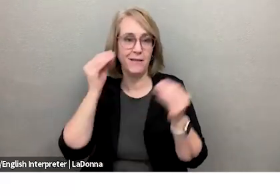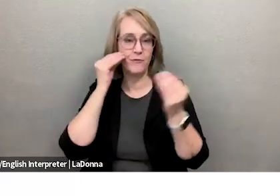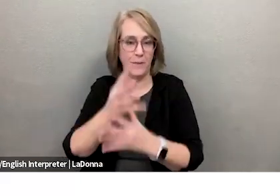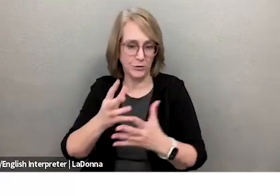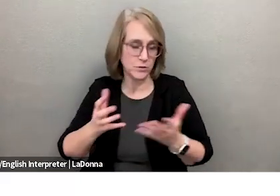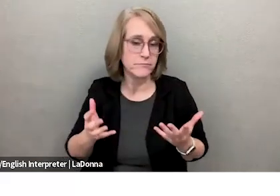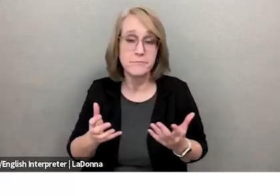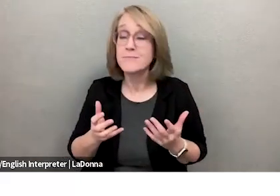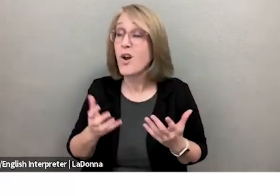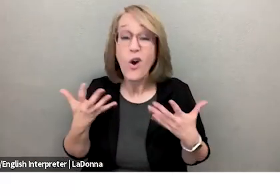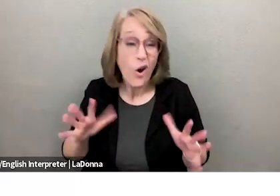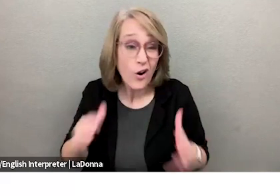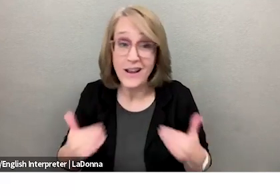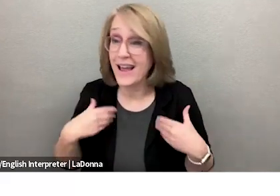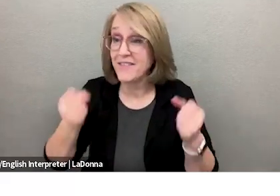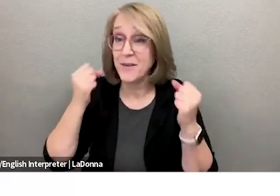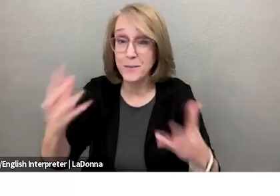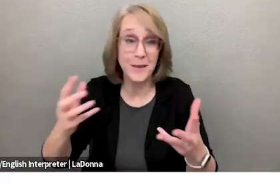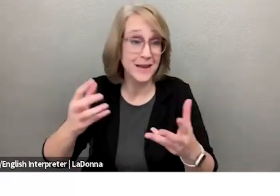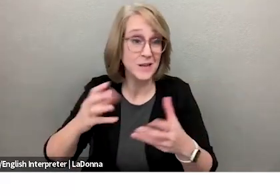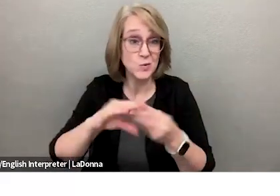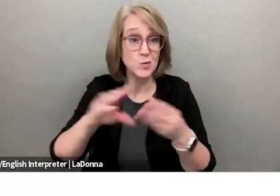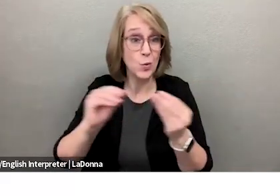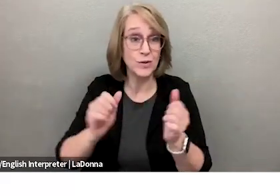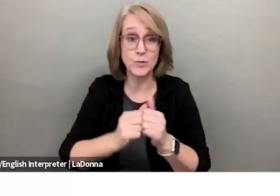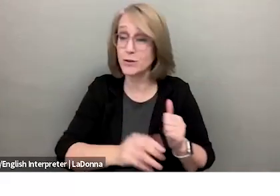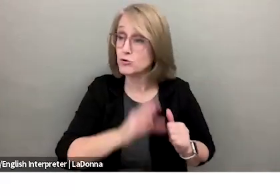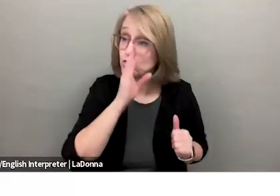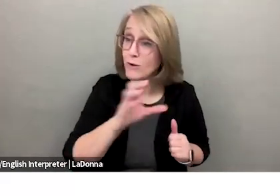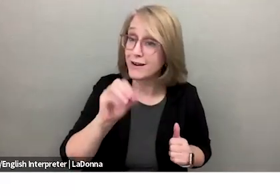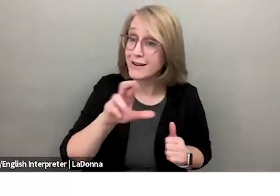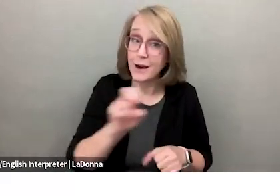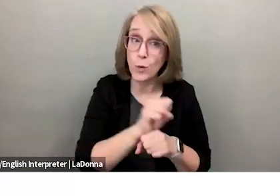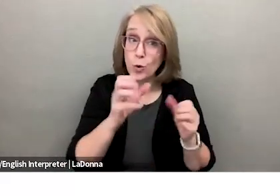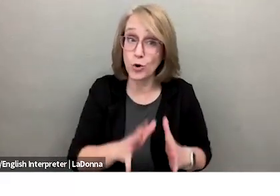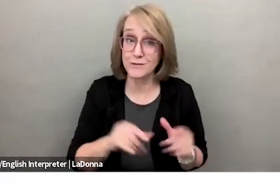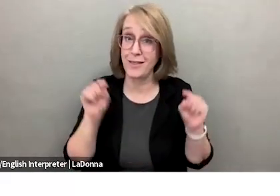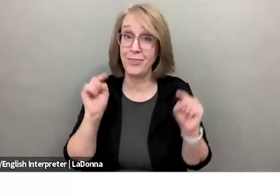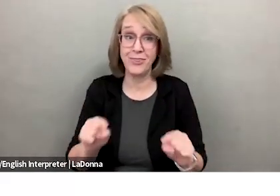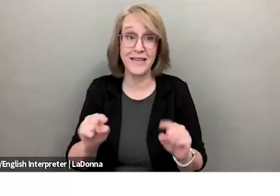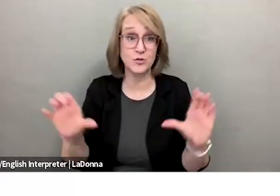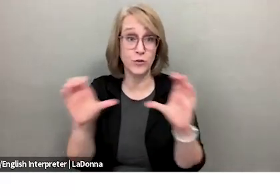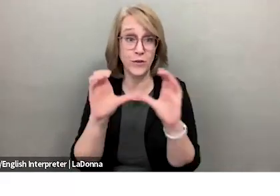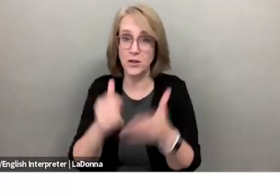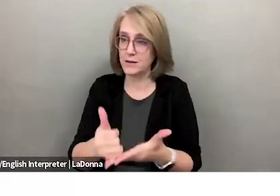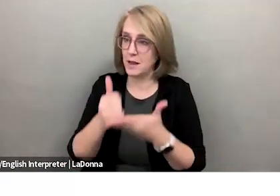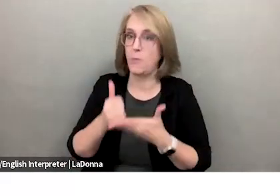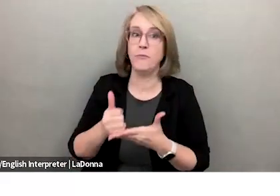stories already that we're hearing from direct care workers about how this has been impacted on their